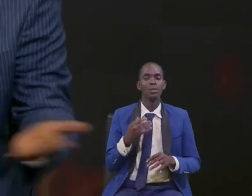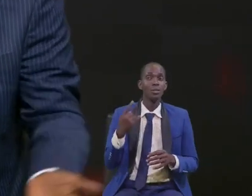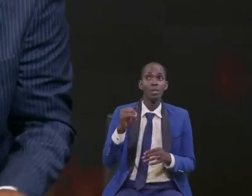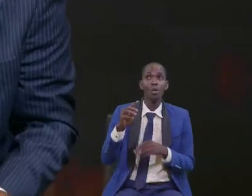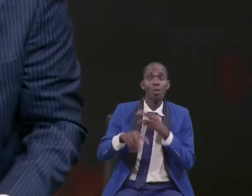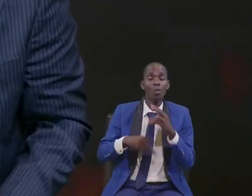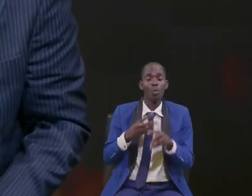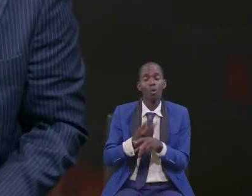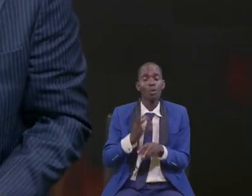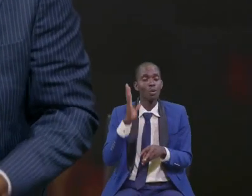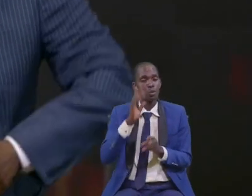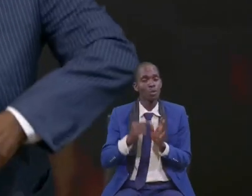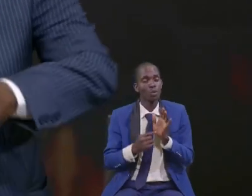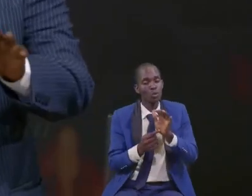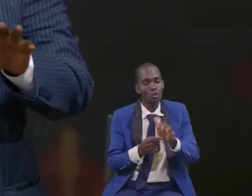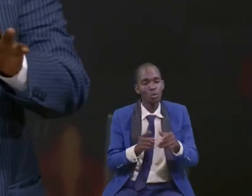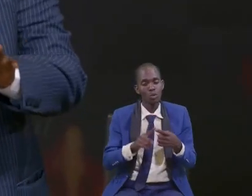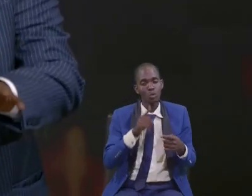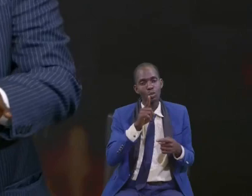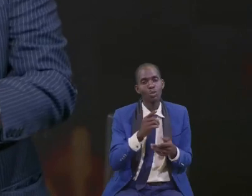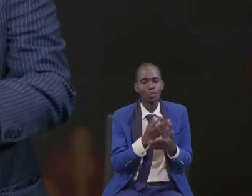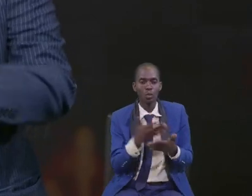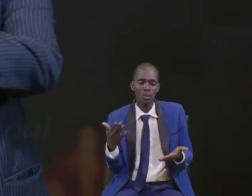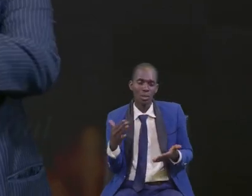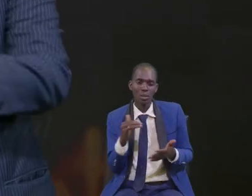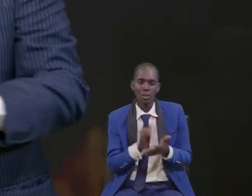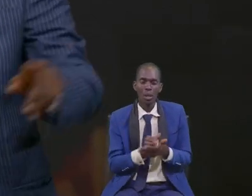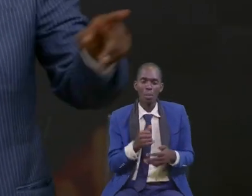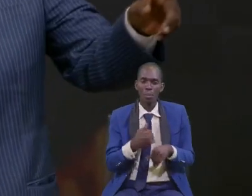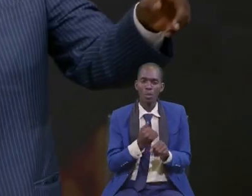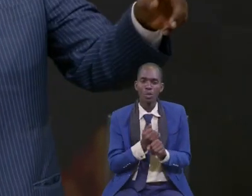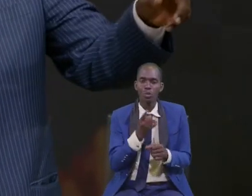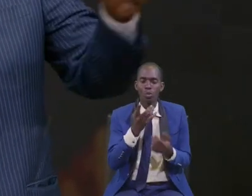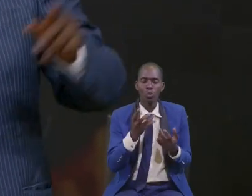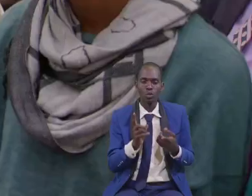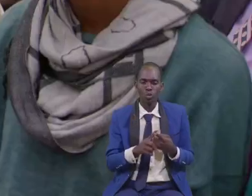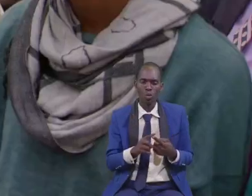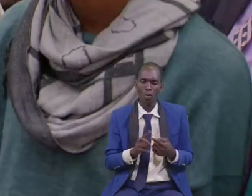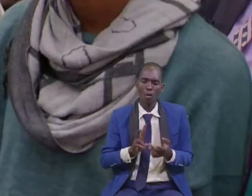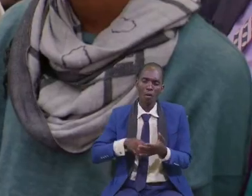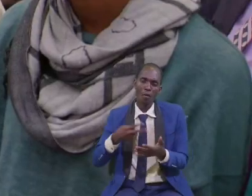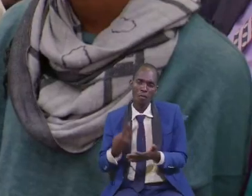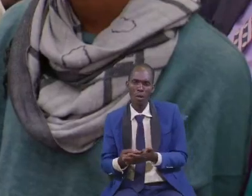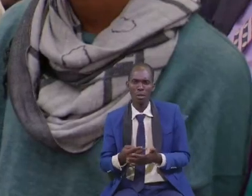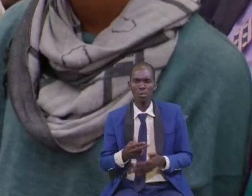and be like them, you are cautioned, you are told that world